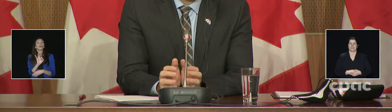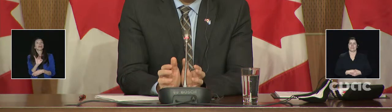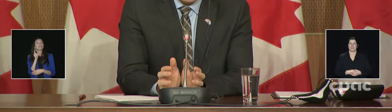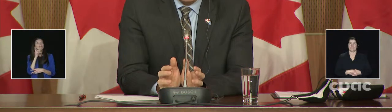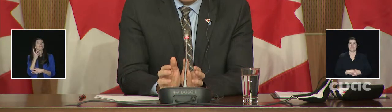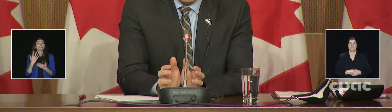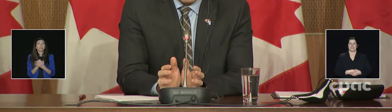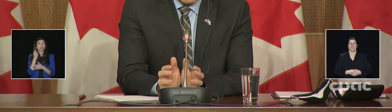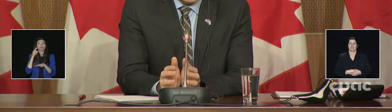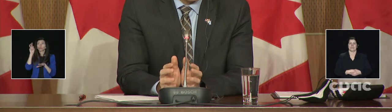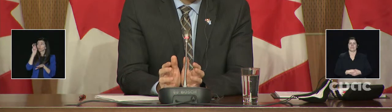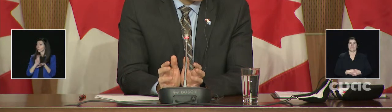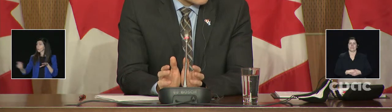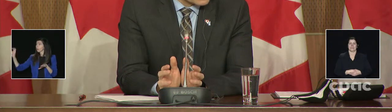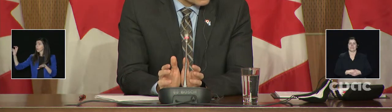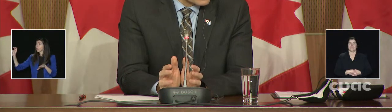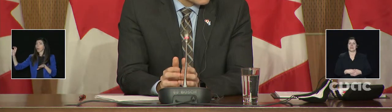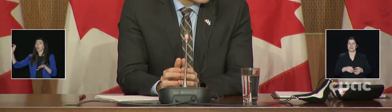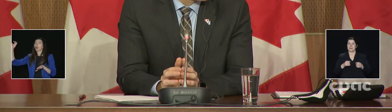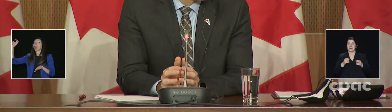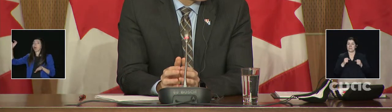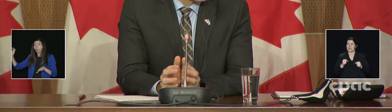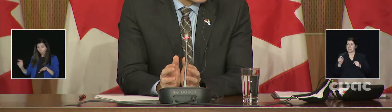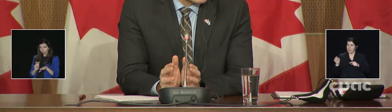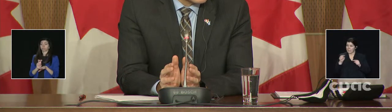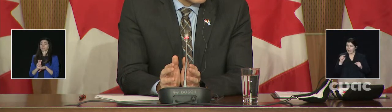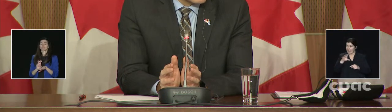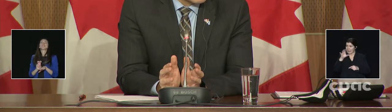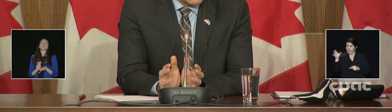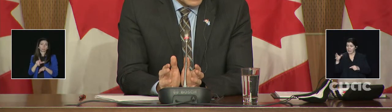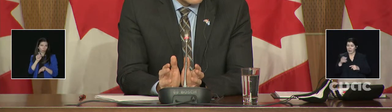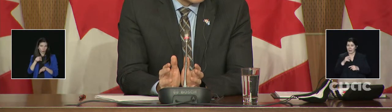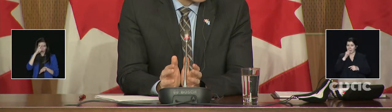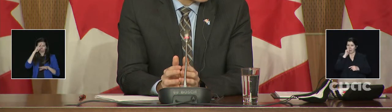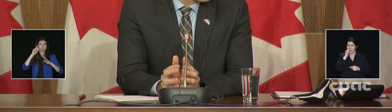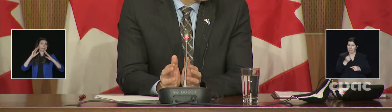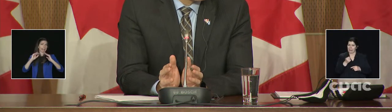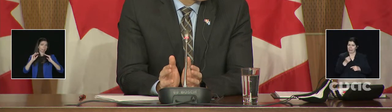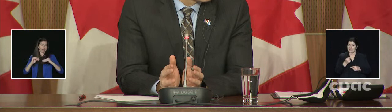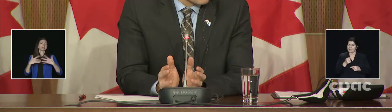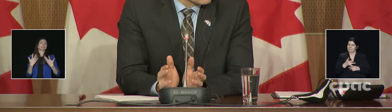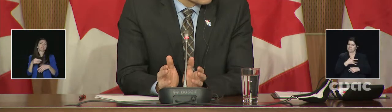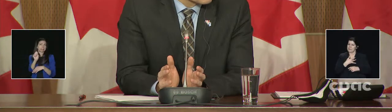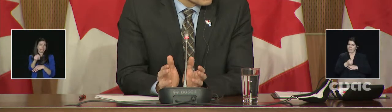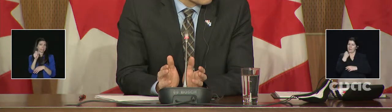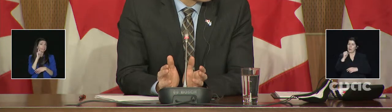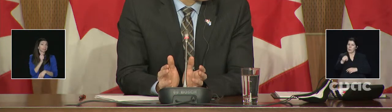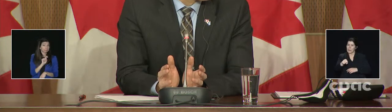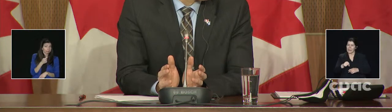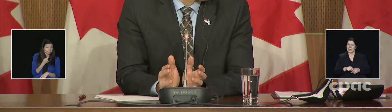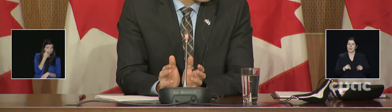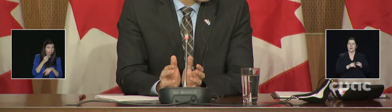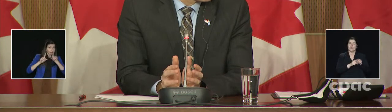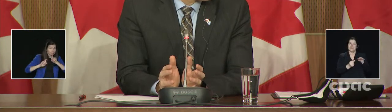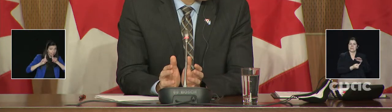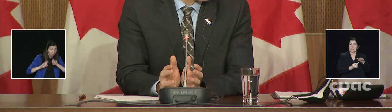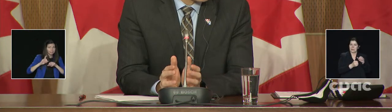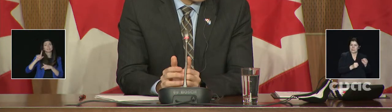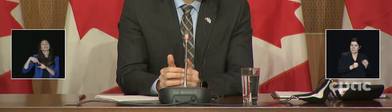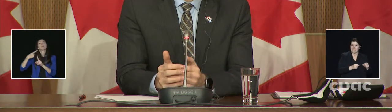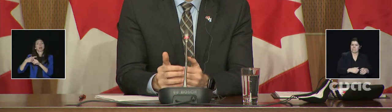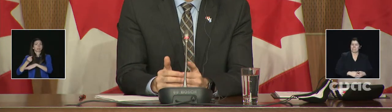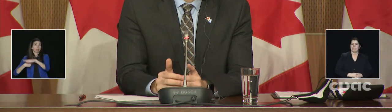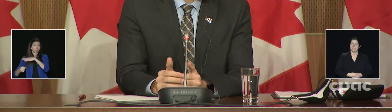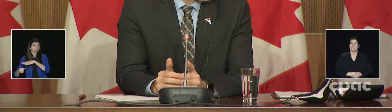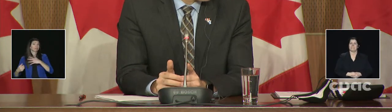quickly. Now, what they should also do is always listen to the directives of border officers and PHAC